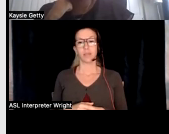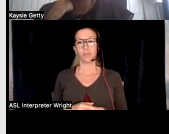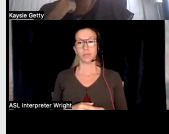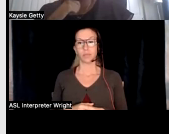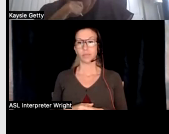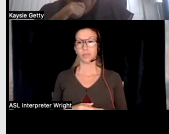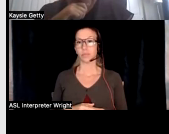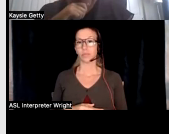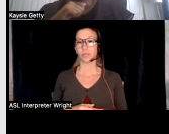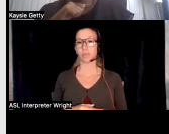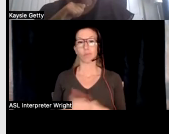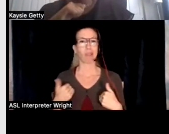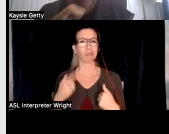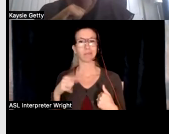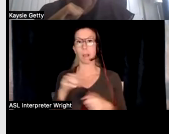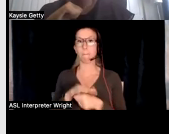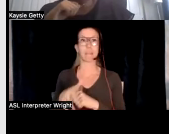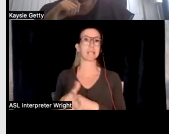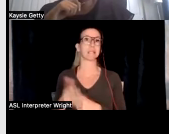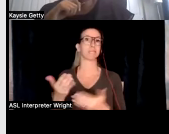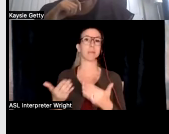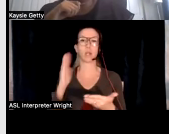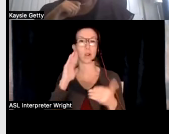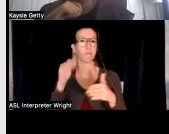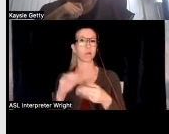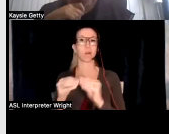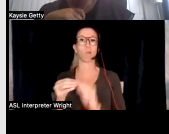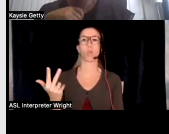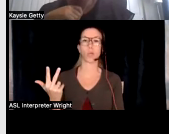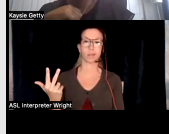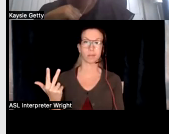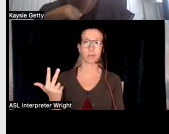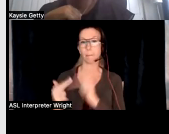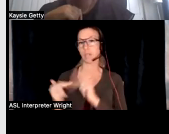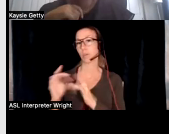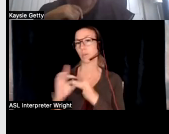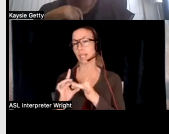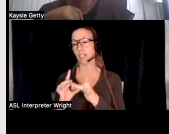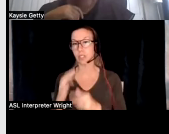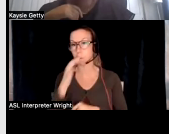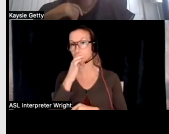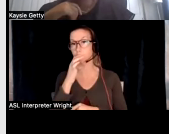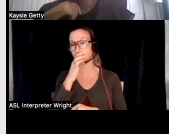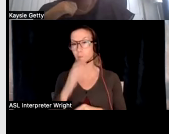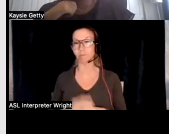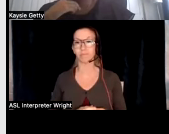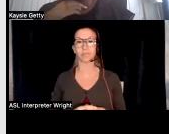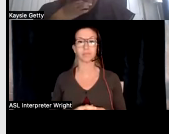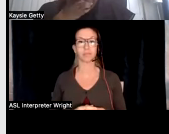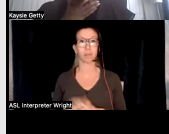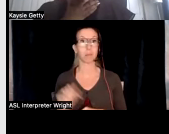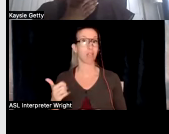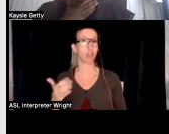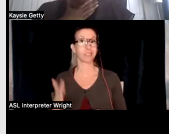know, we might really focus on, say, like number 3, building those relationships. And the flip side of that